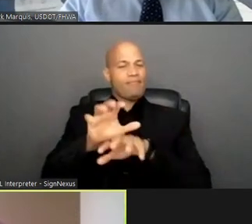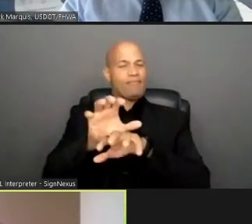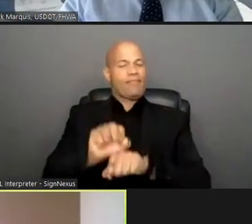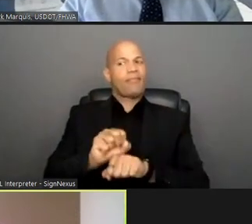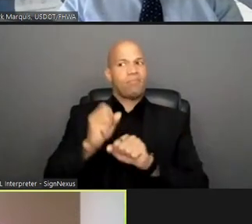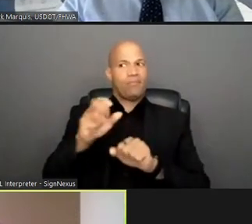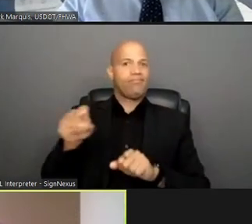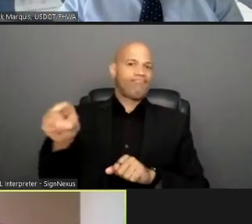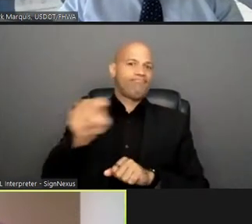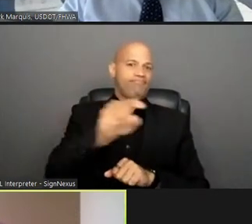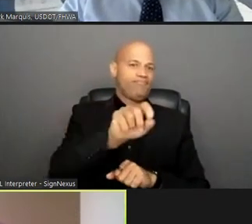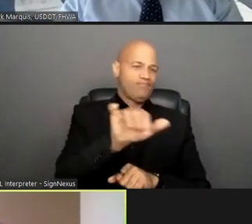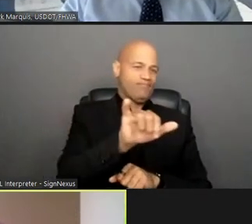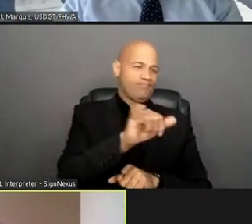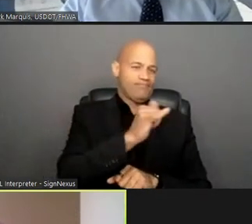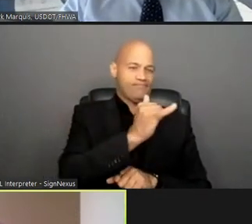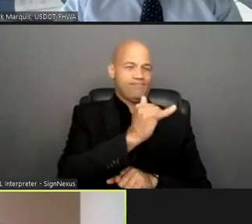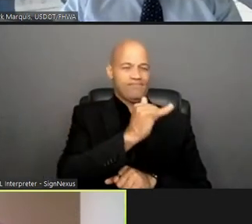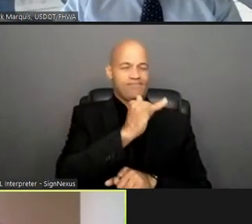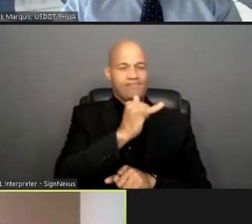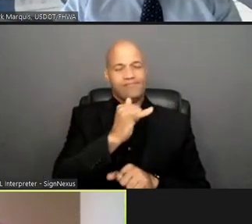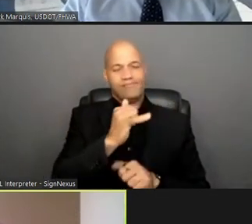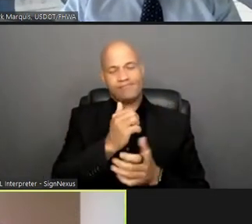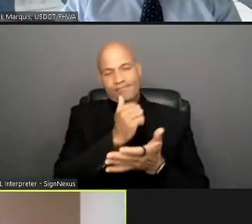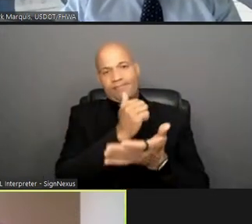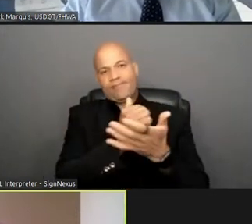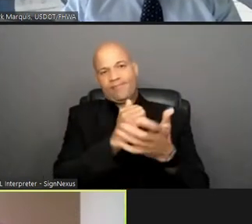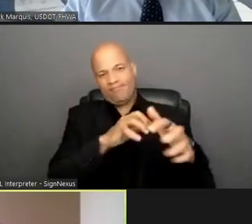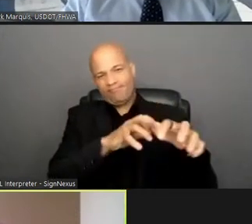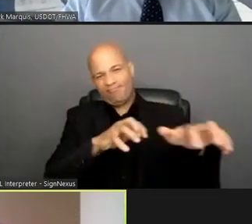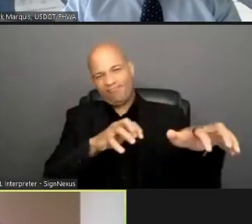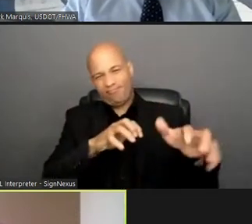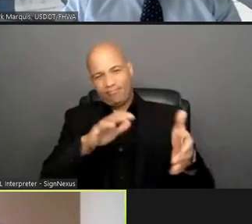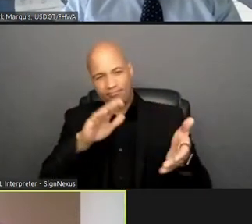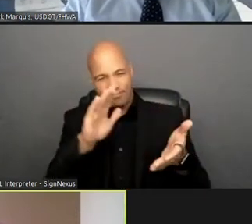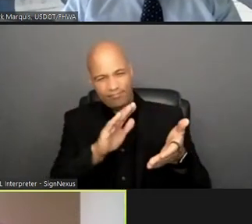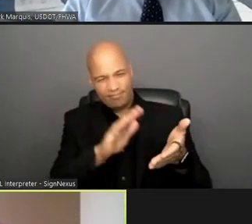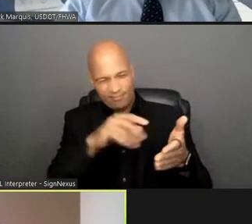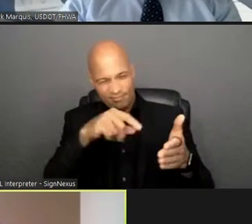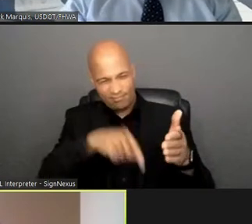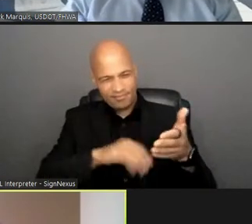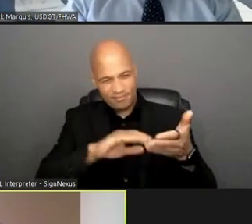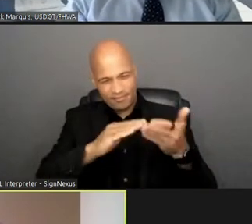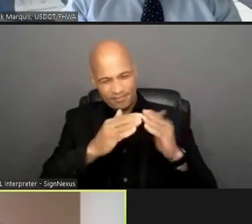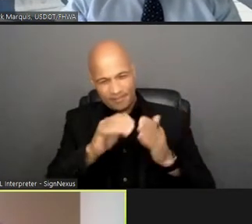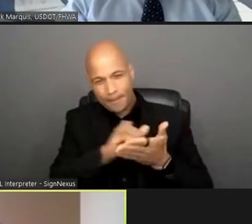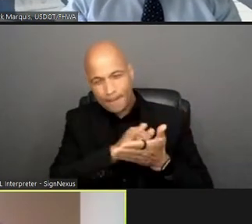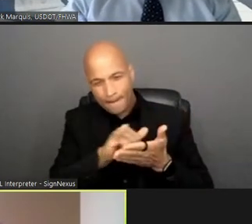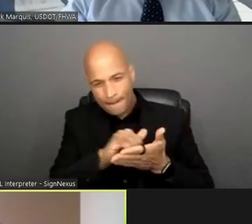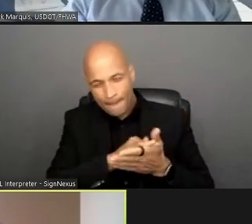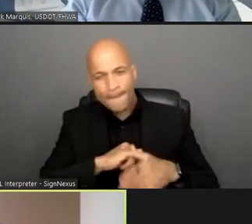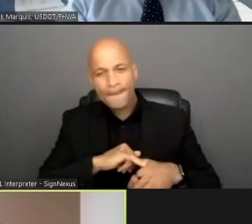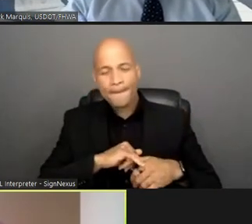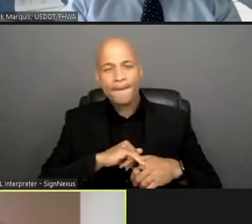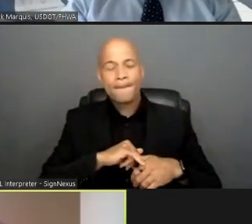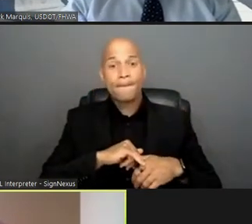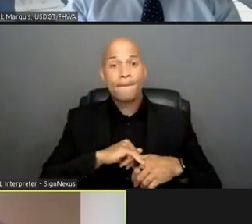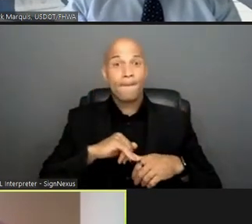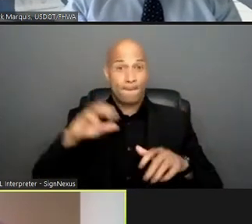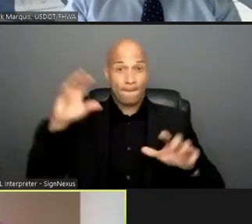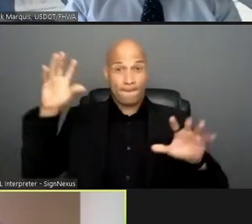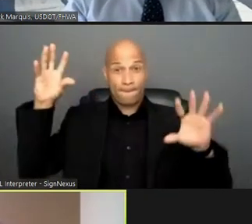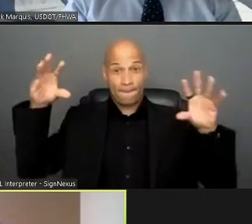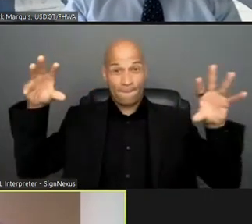driving habits if we're going to uncongest lower Manhattan is um the the cameras that they put around